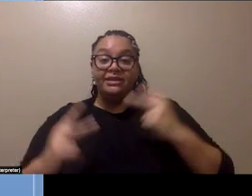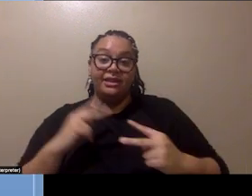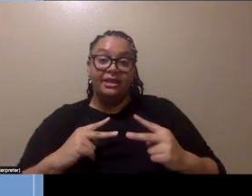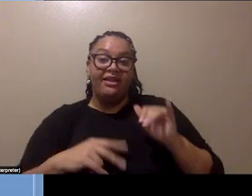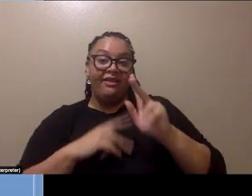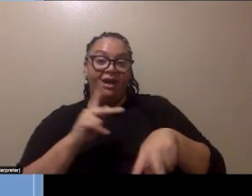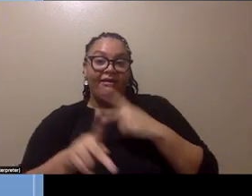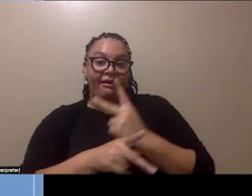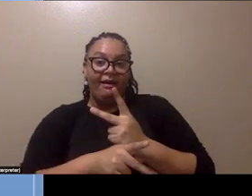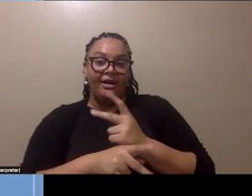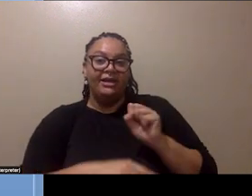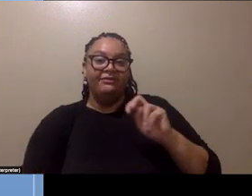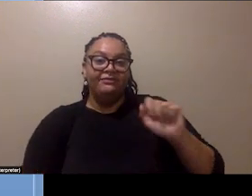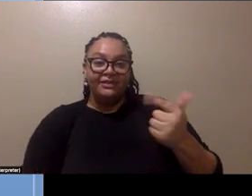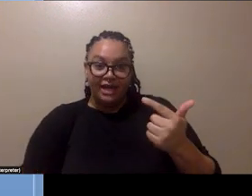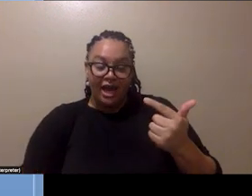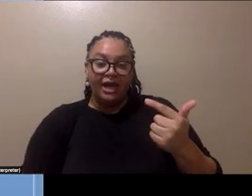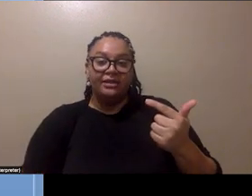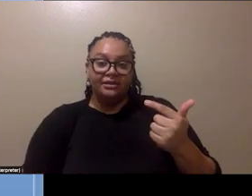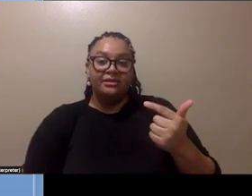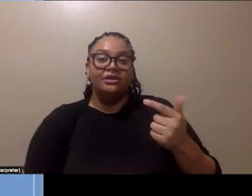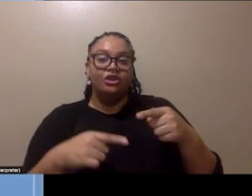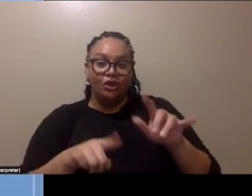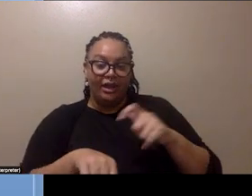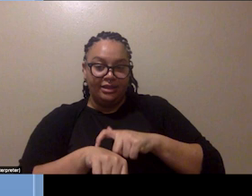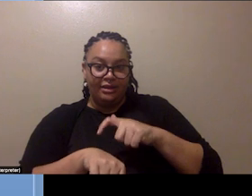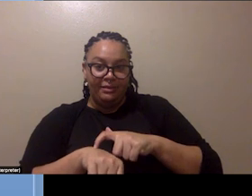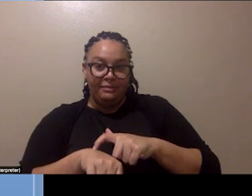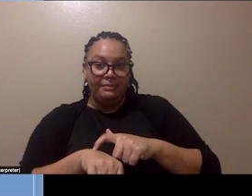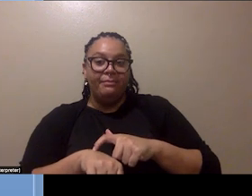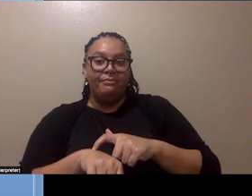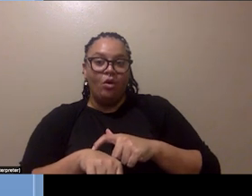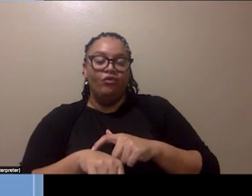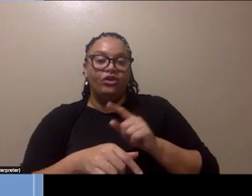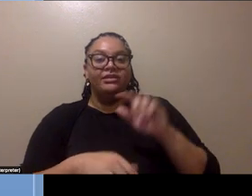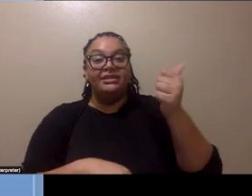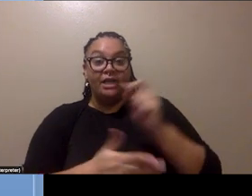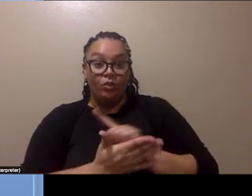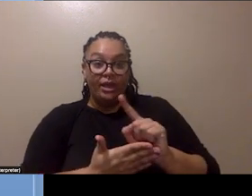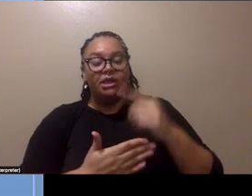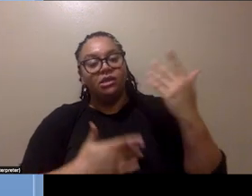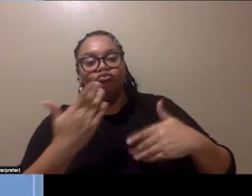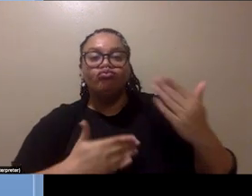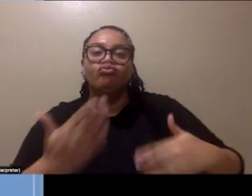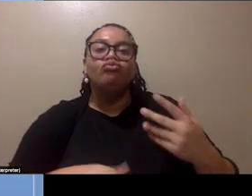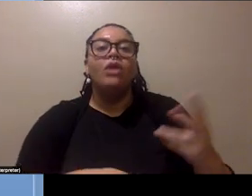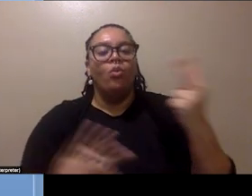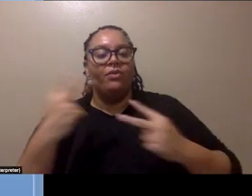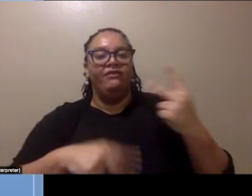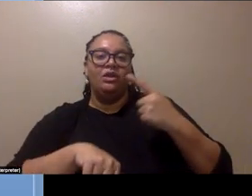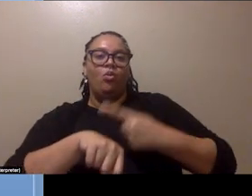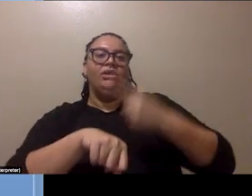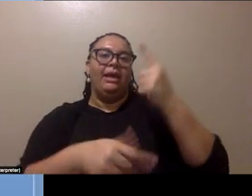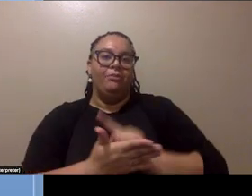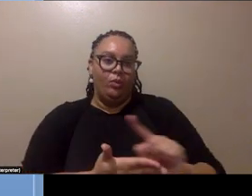we visited each of the snags in our sample 9 to 10 times throughout the course of 10 weeks. So they each got visited once per